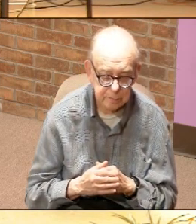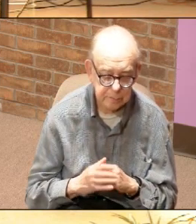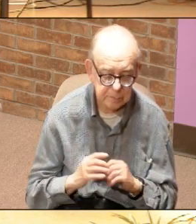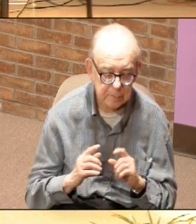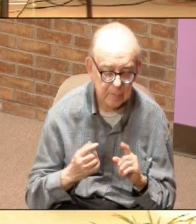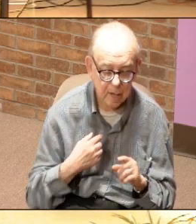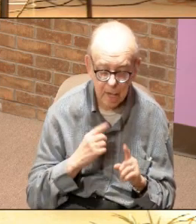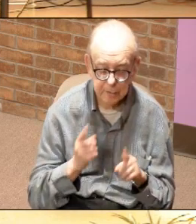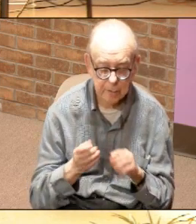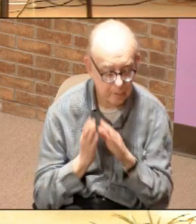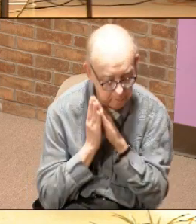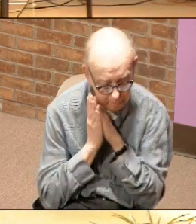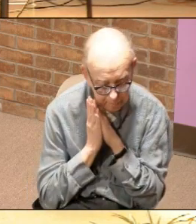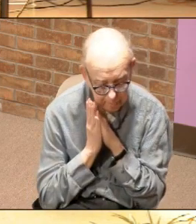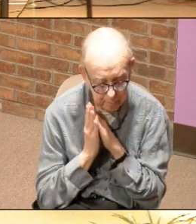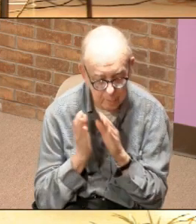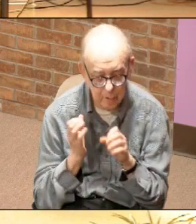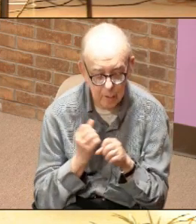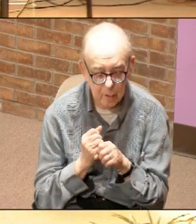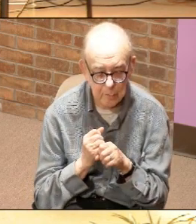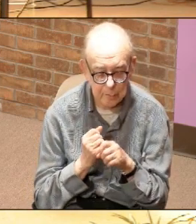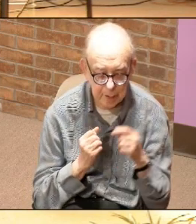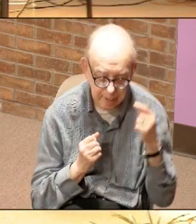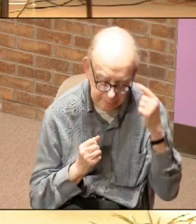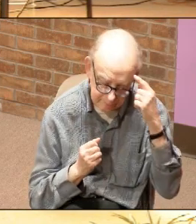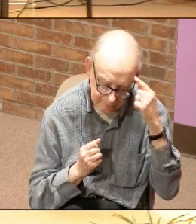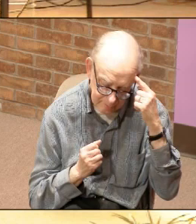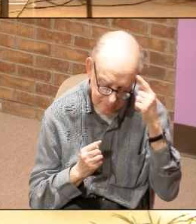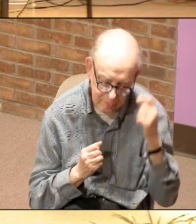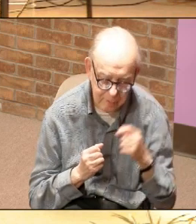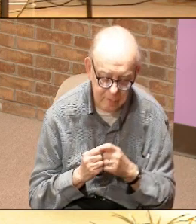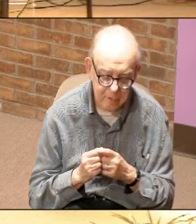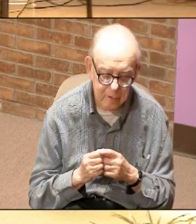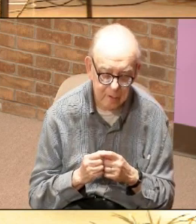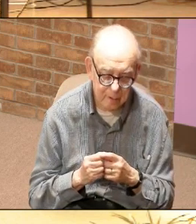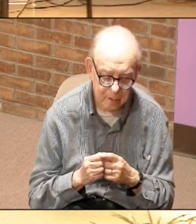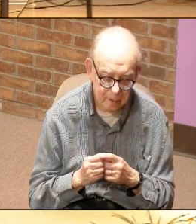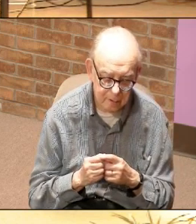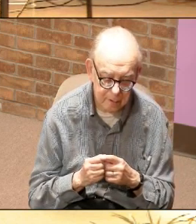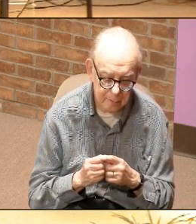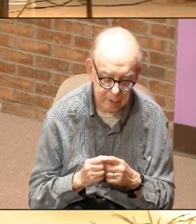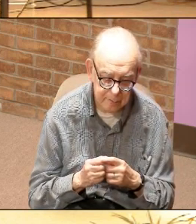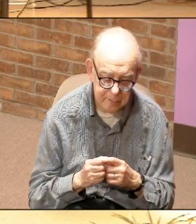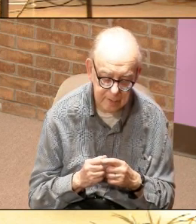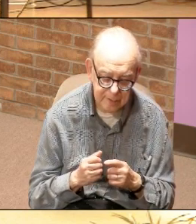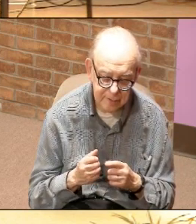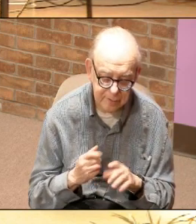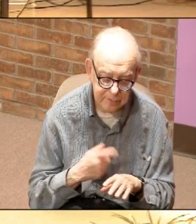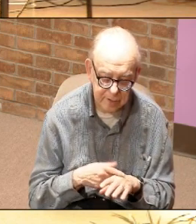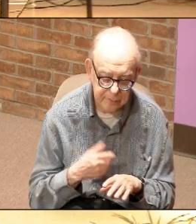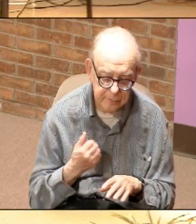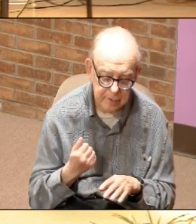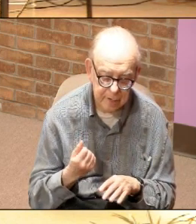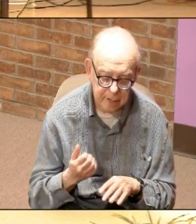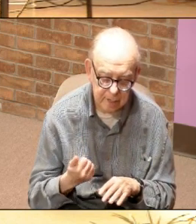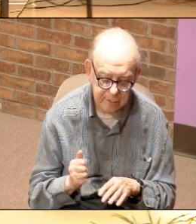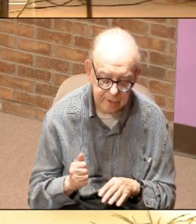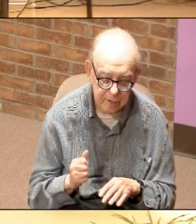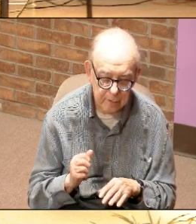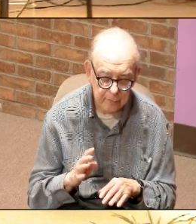I go to bed, I've got mine set for 10:45, okay?